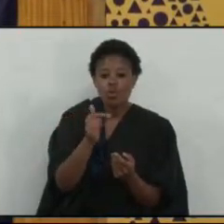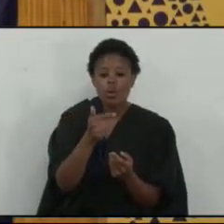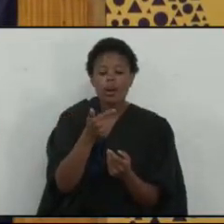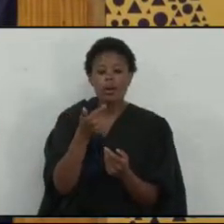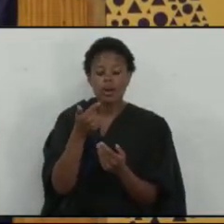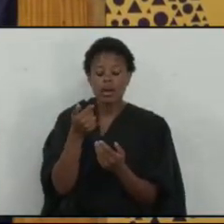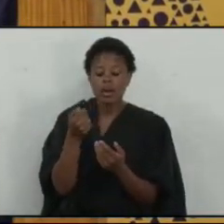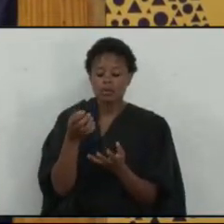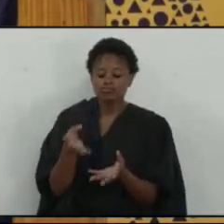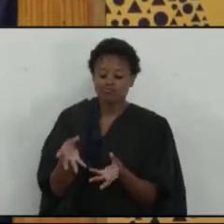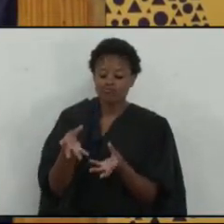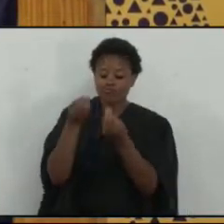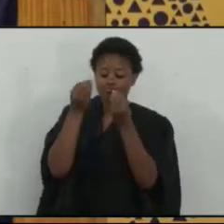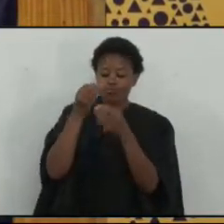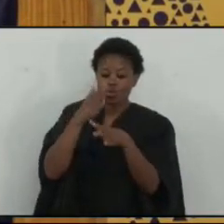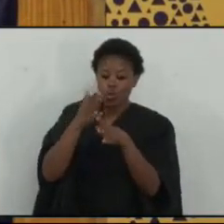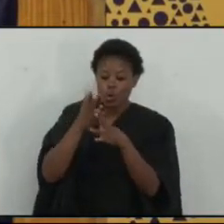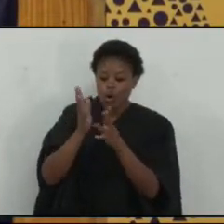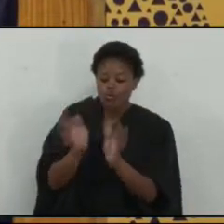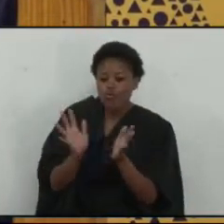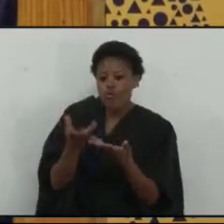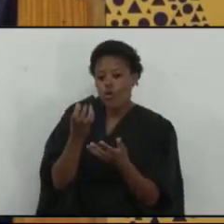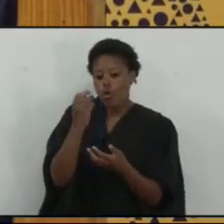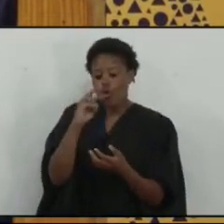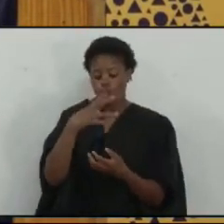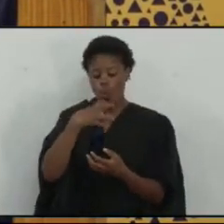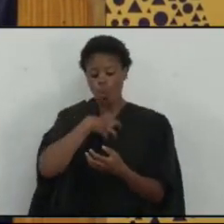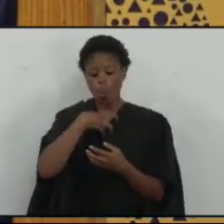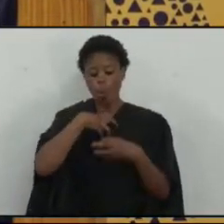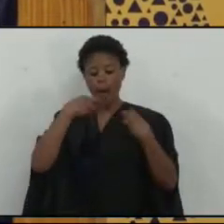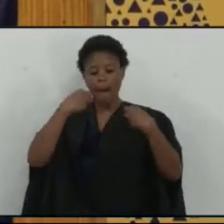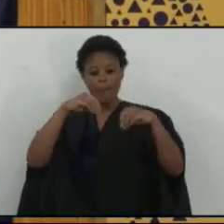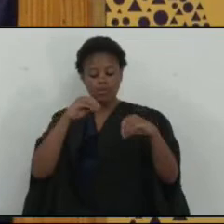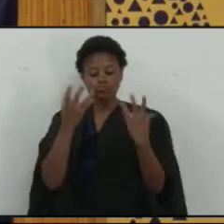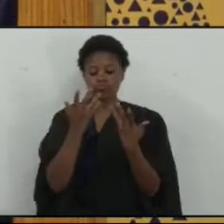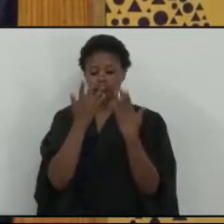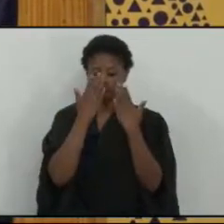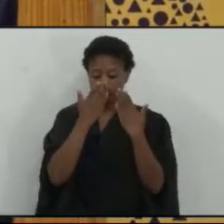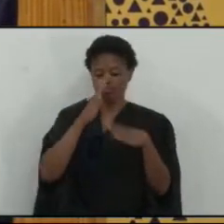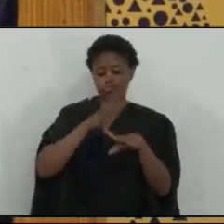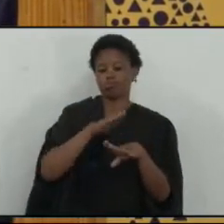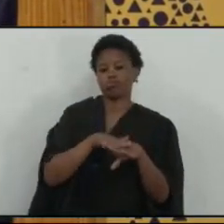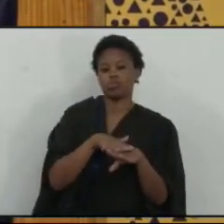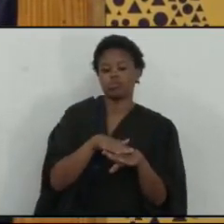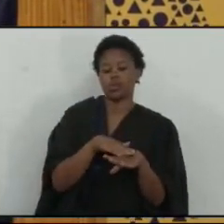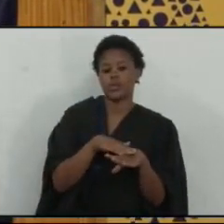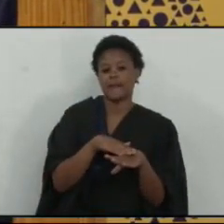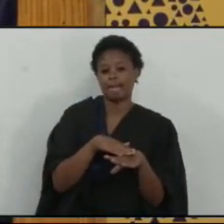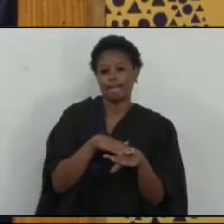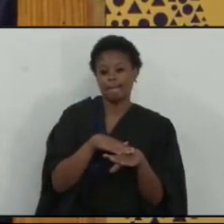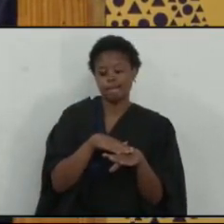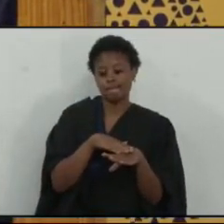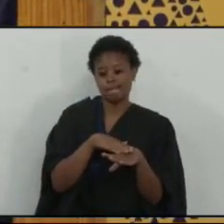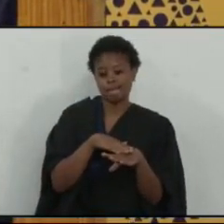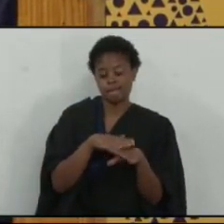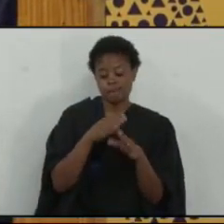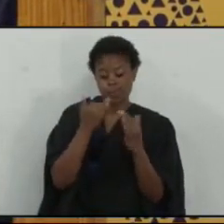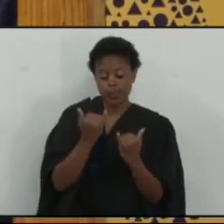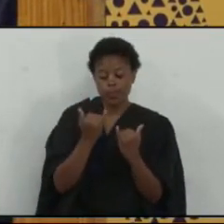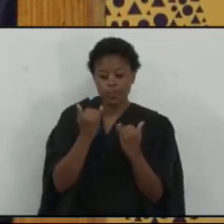either employed or running your own businesses or studying further. I am,